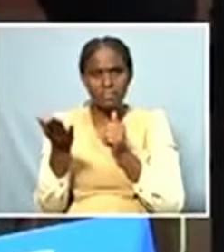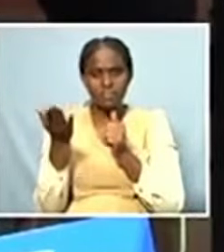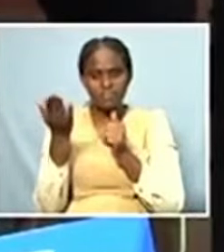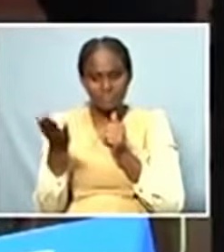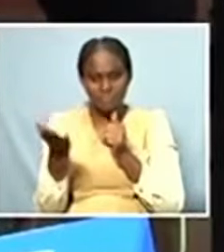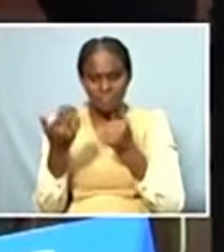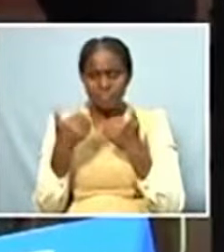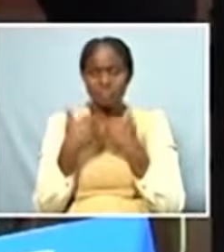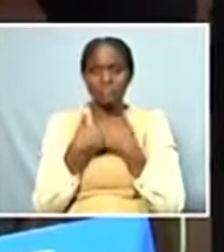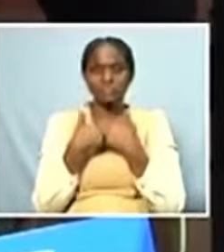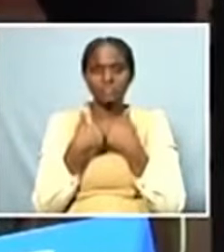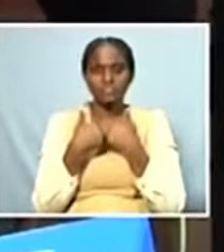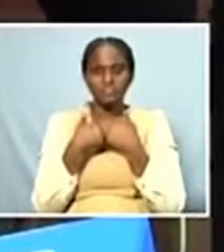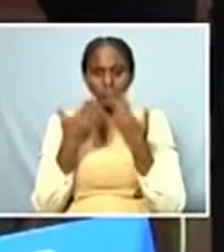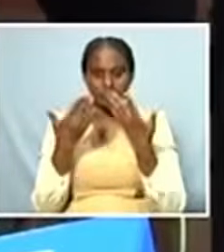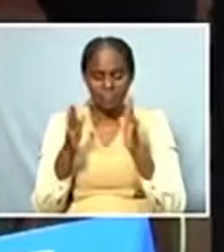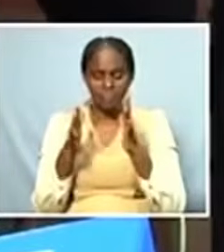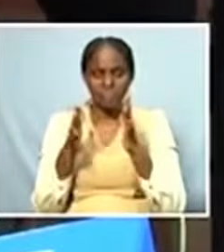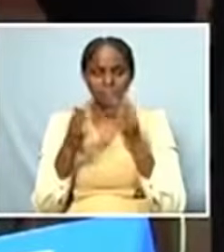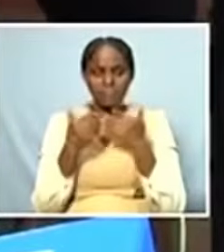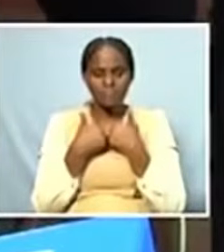it had